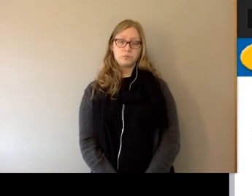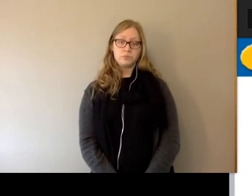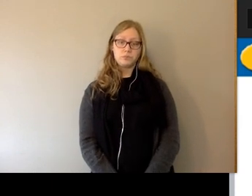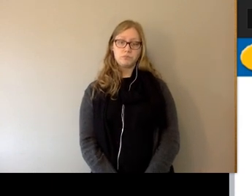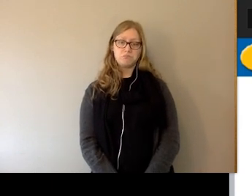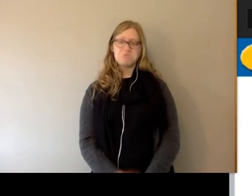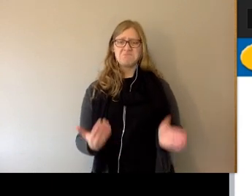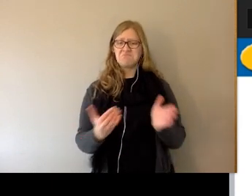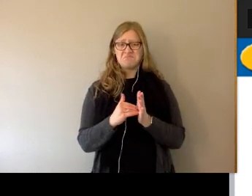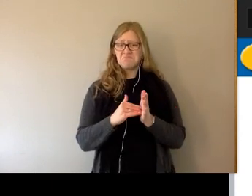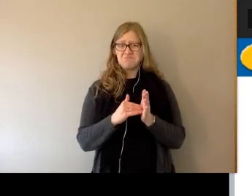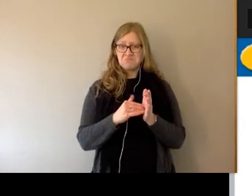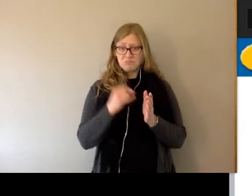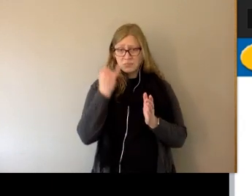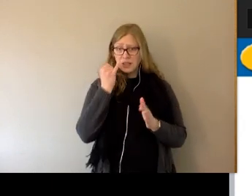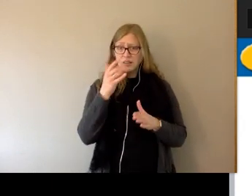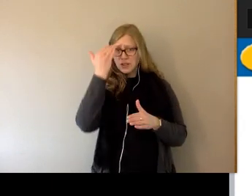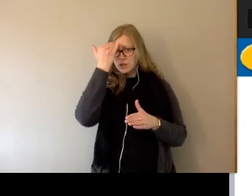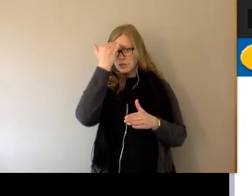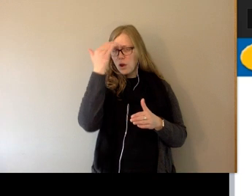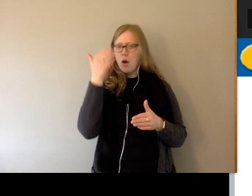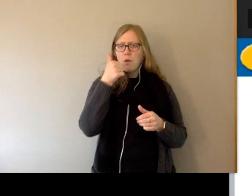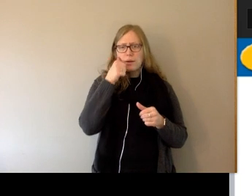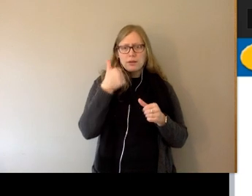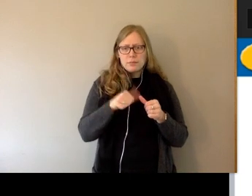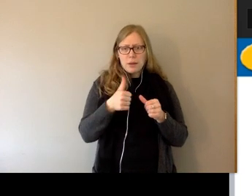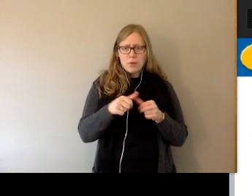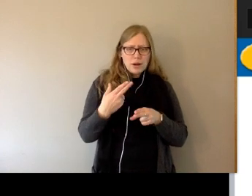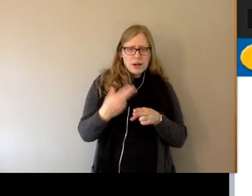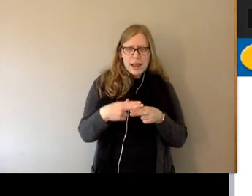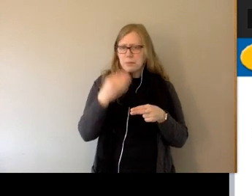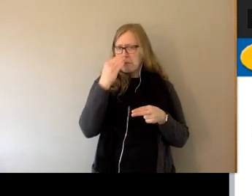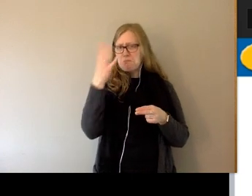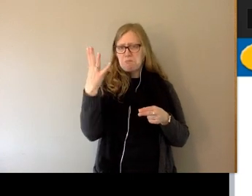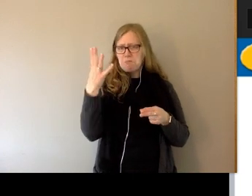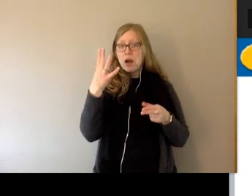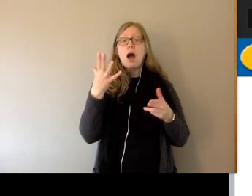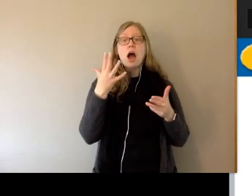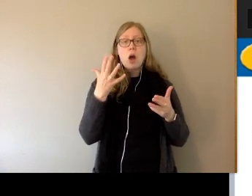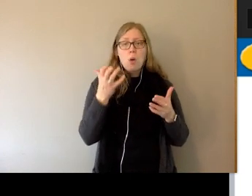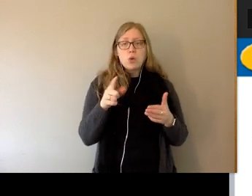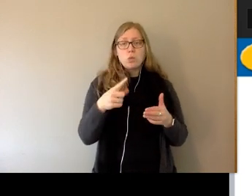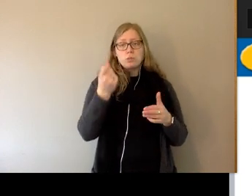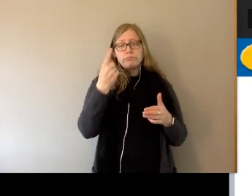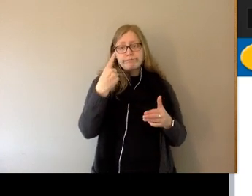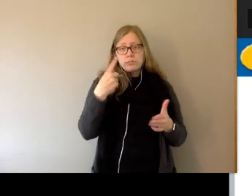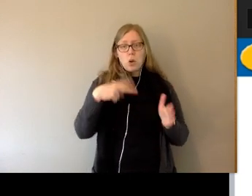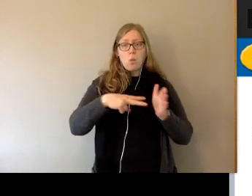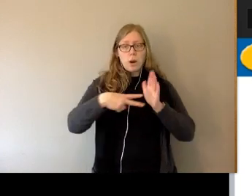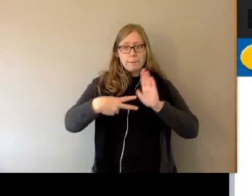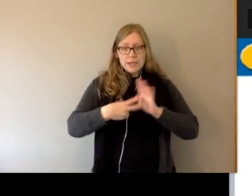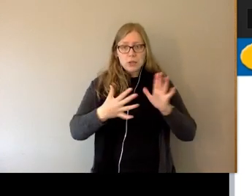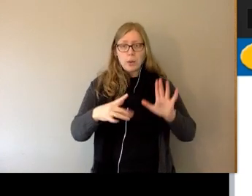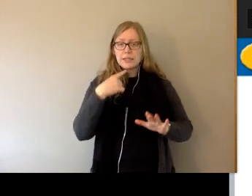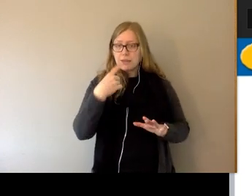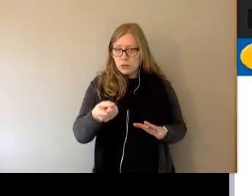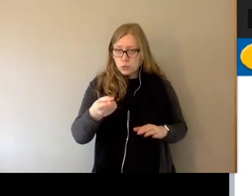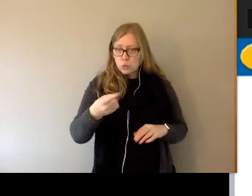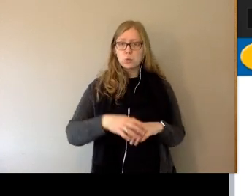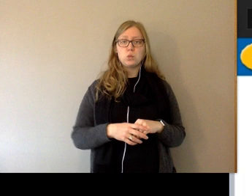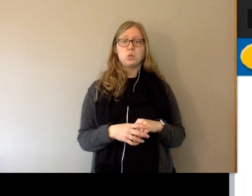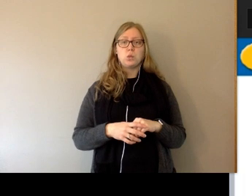Again, I don't really care if you know. I mean, if you remember the name. What I want you to understand is what it tells you. So